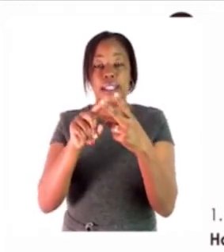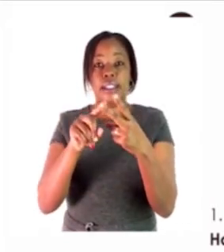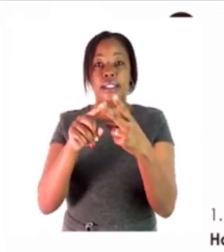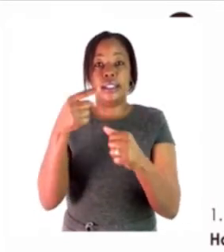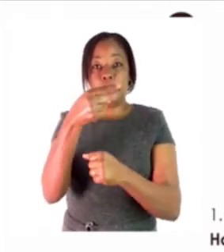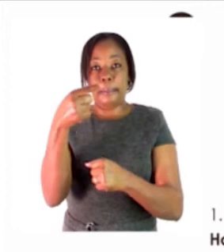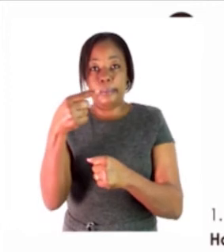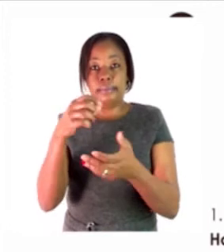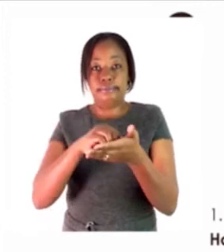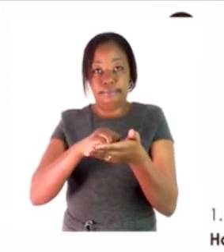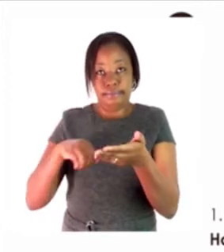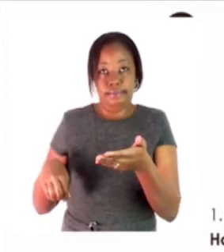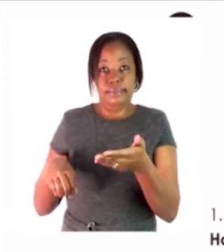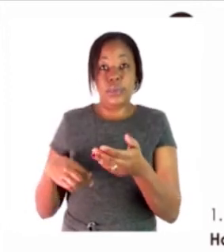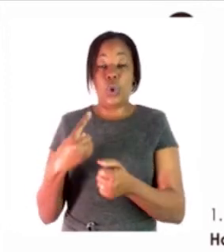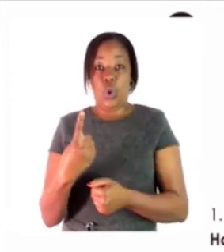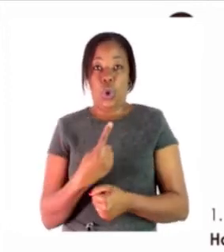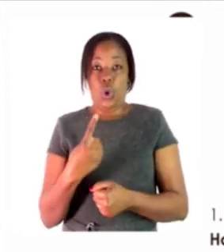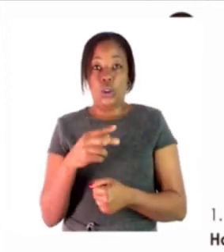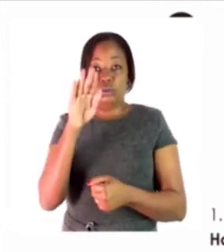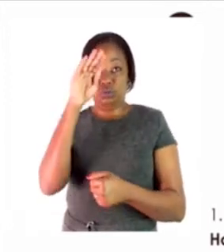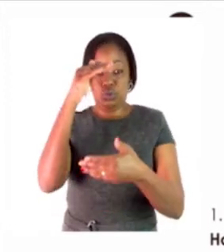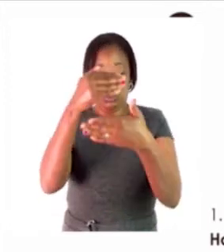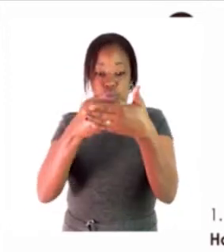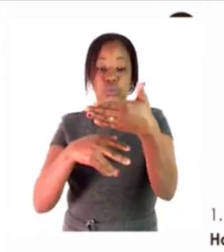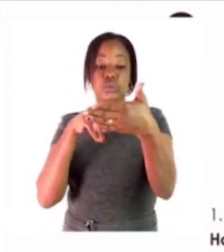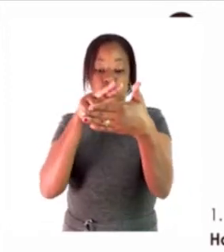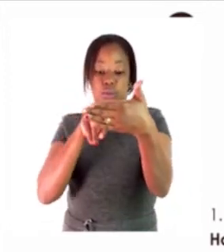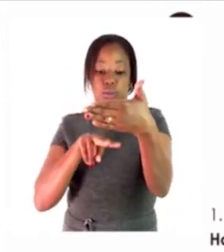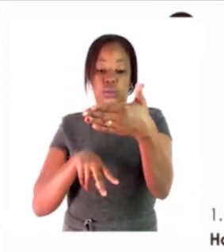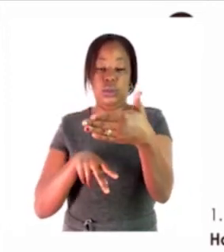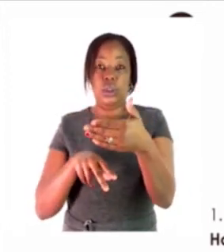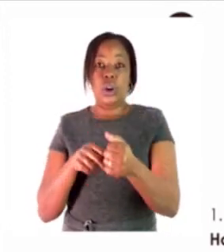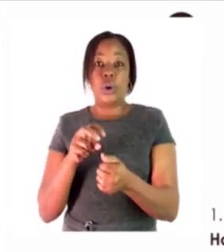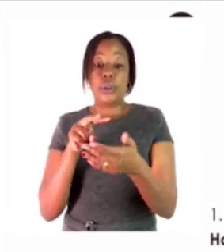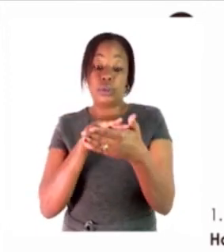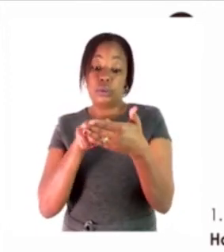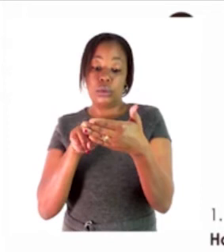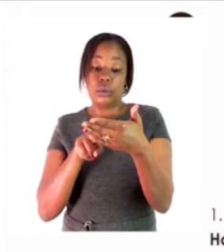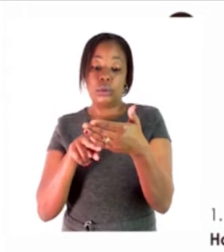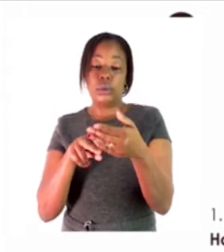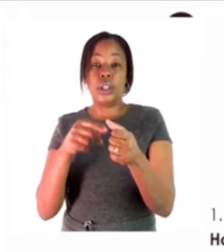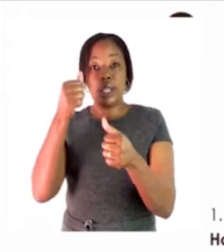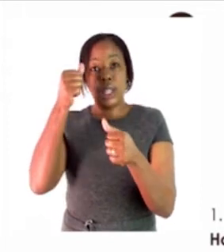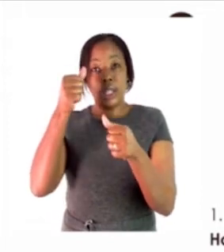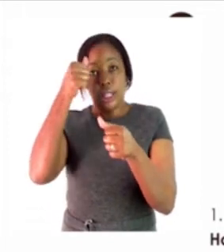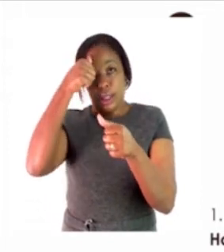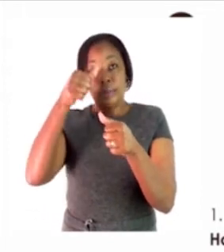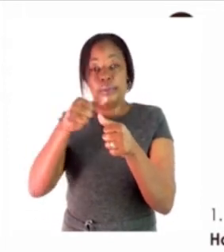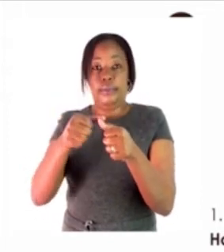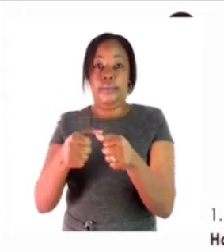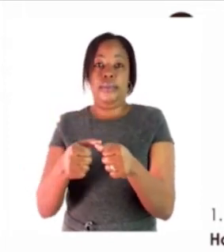and subtraction only. So when you read your problem, what comes to your mind should only be, is it